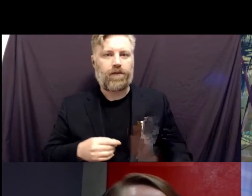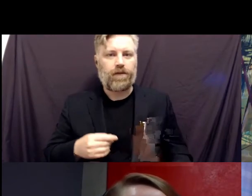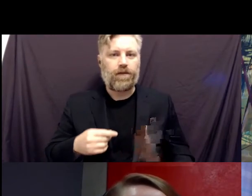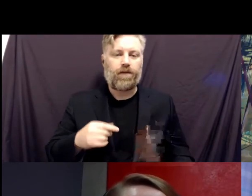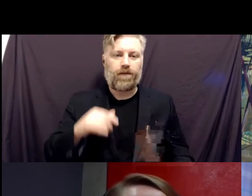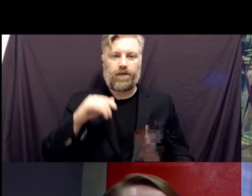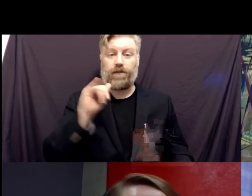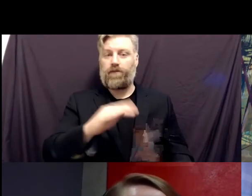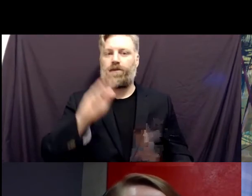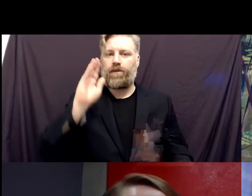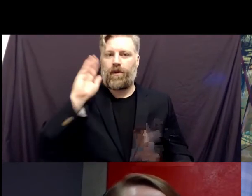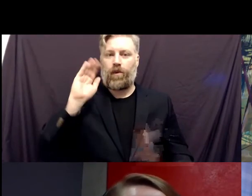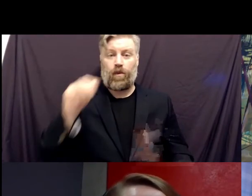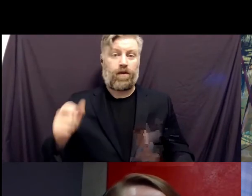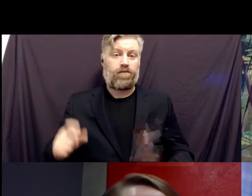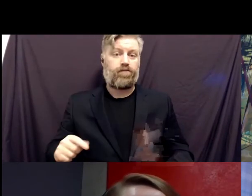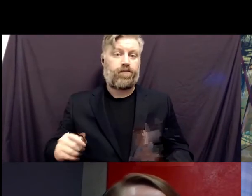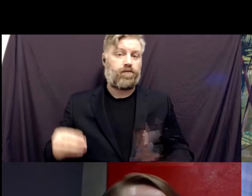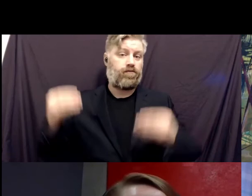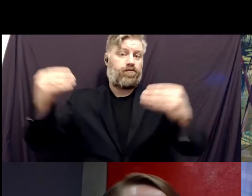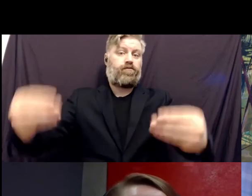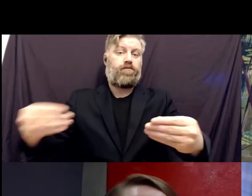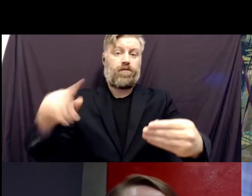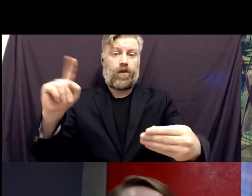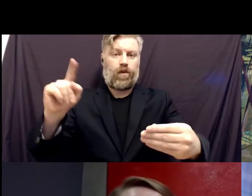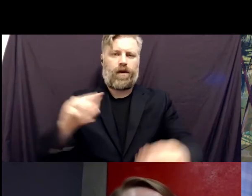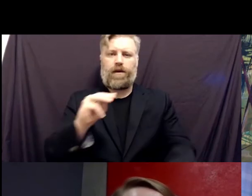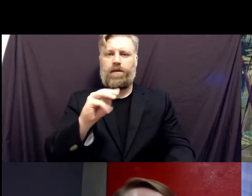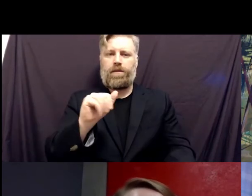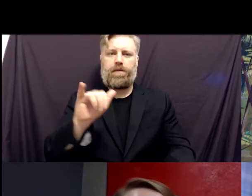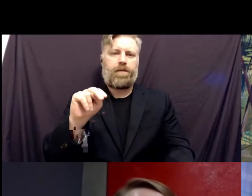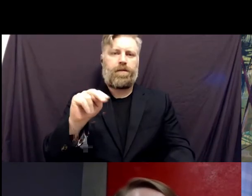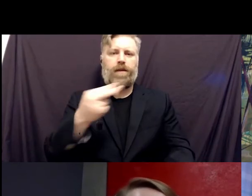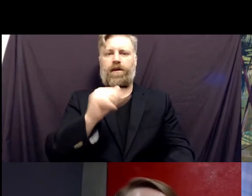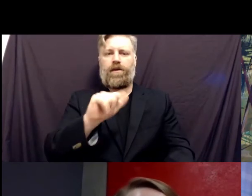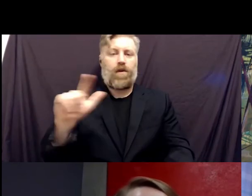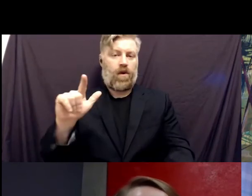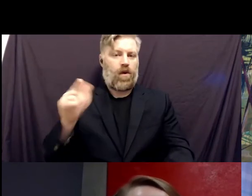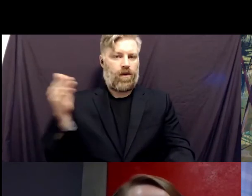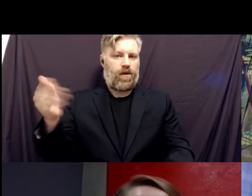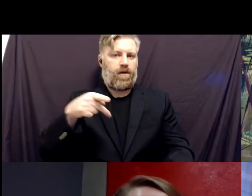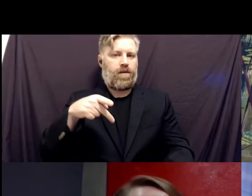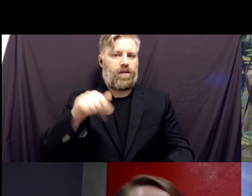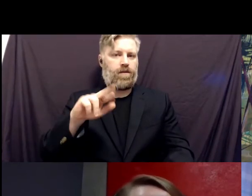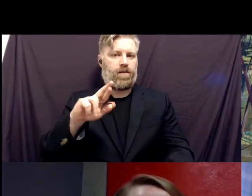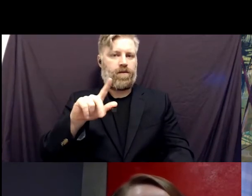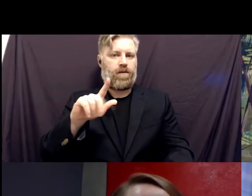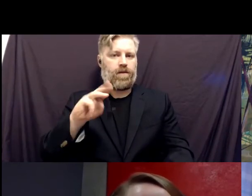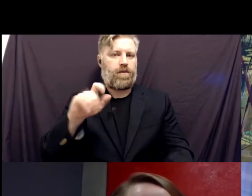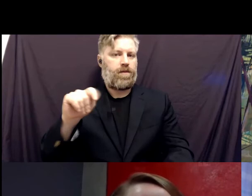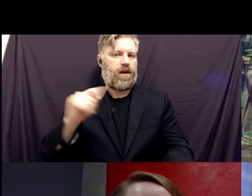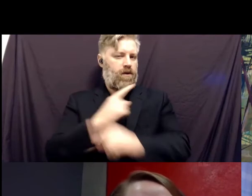presented in the main hall of the Austrian Parliament with the main